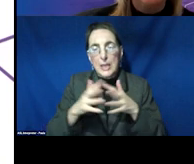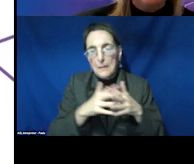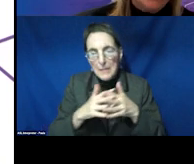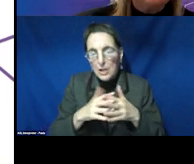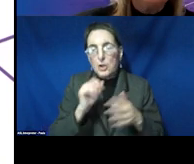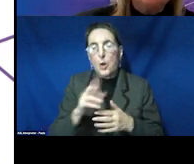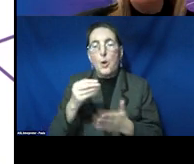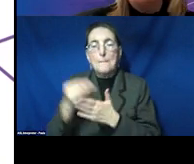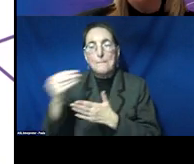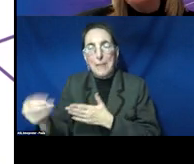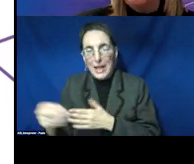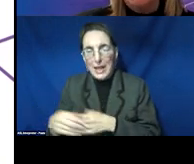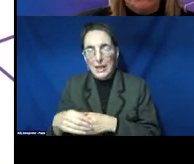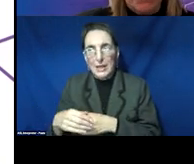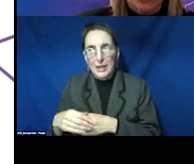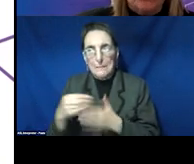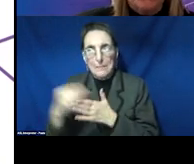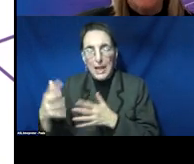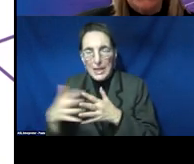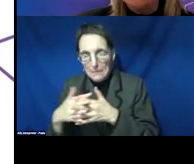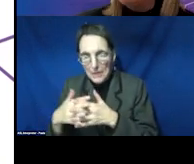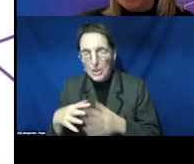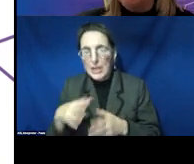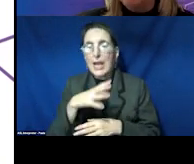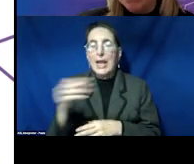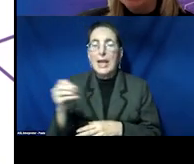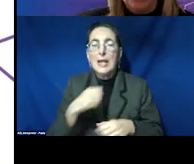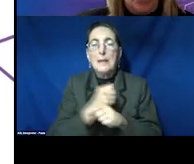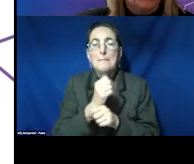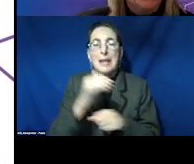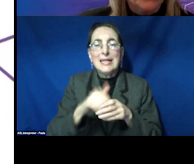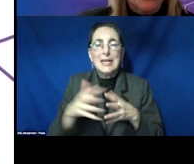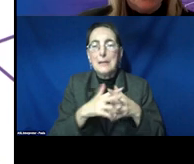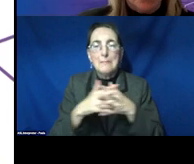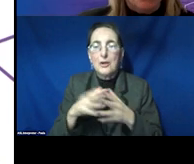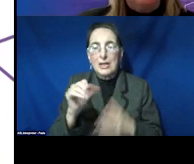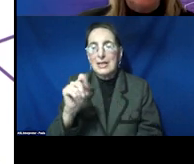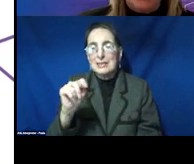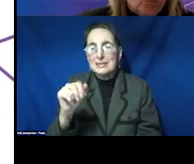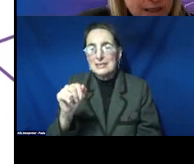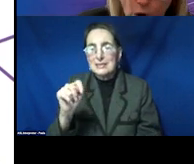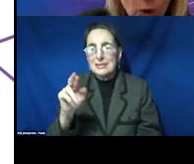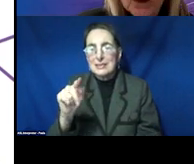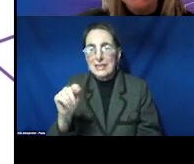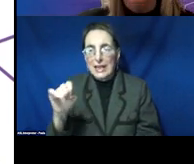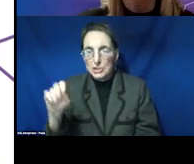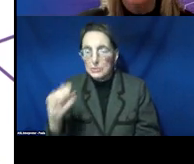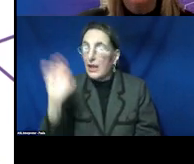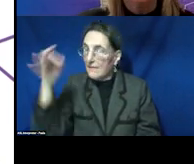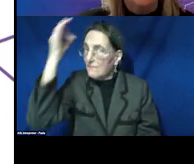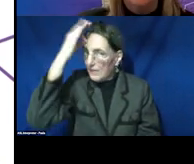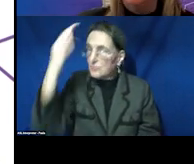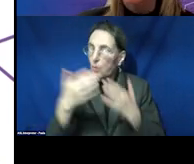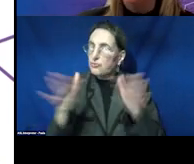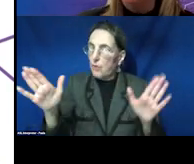America and the Made in America statutes. This is a federal-wide requirement that was already